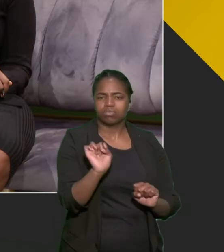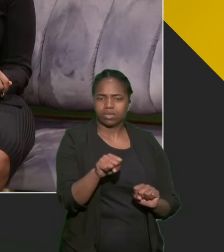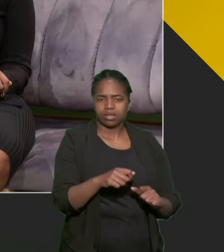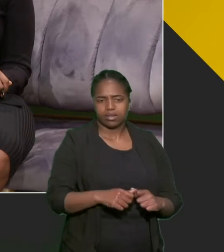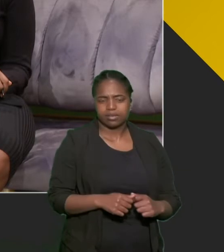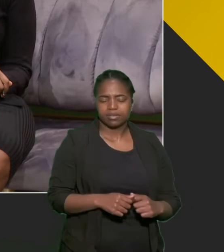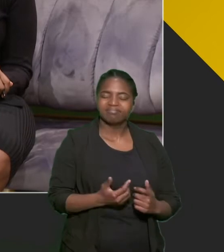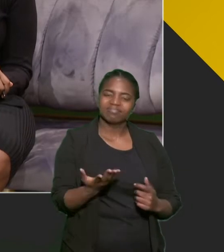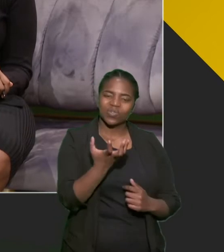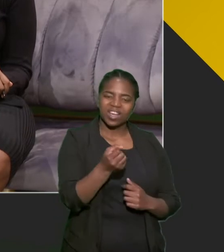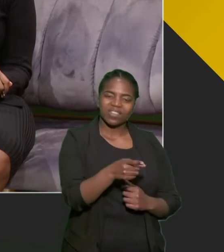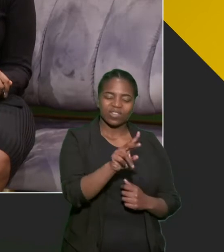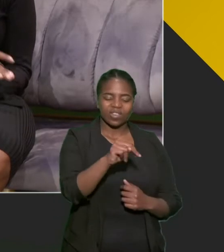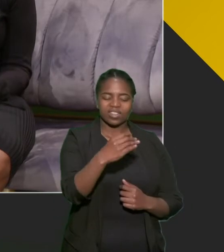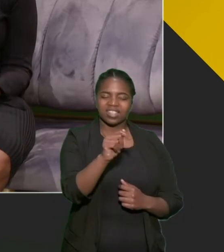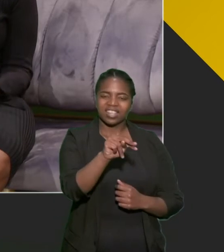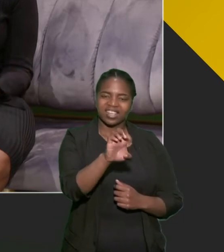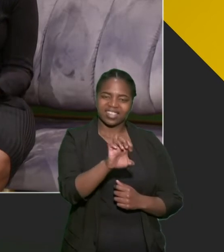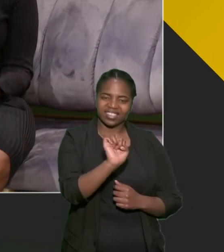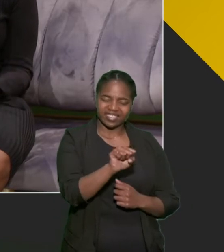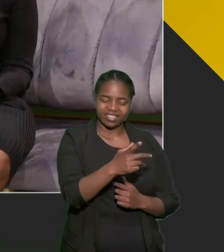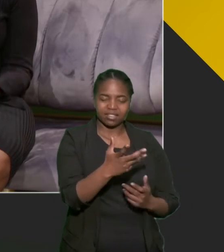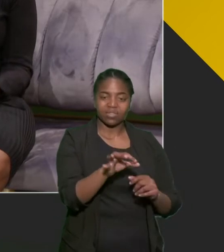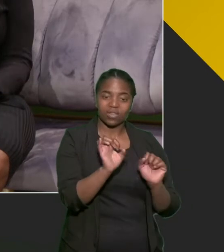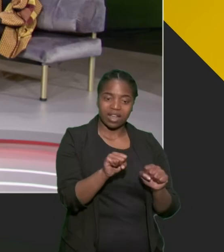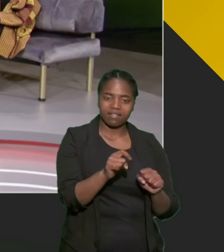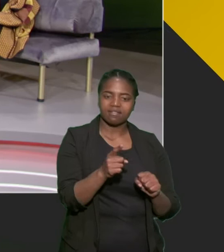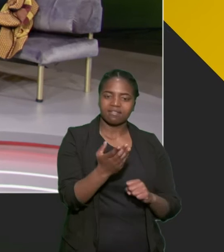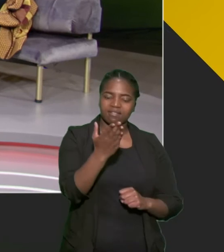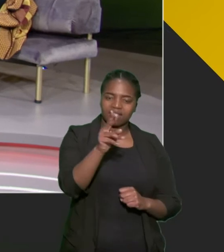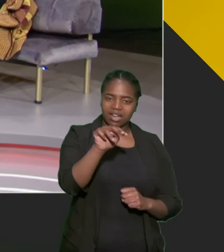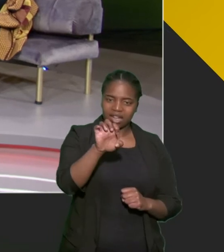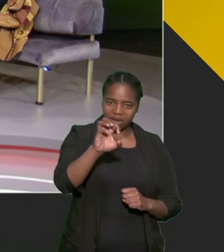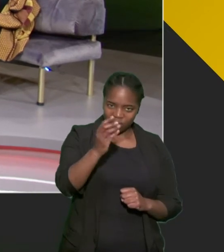kule ma studio guest of course joining us uncane esitulweni lethu and of course uNeo joining us lapha